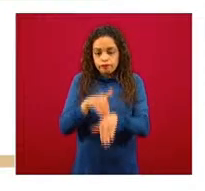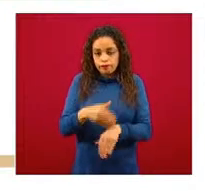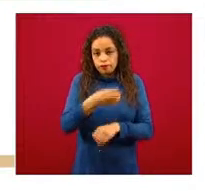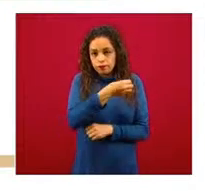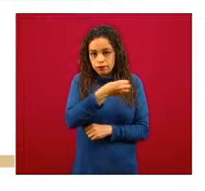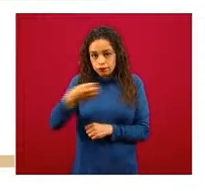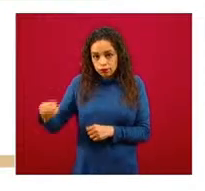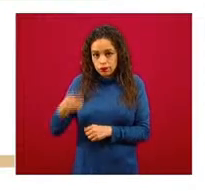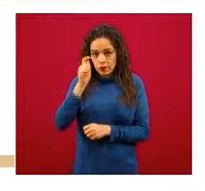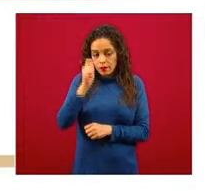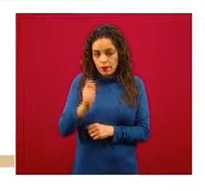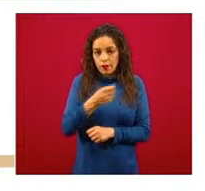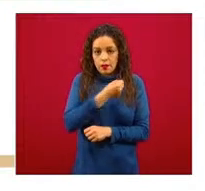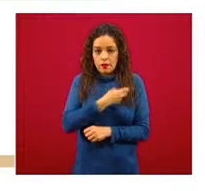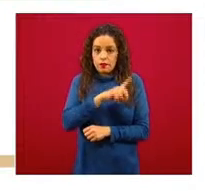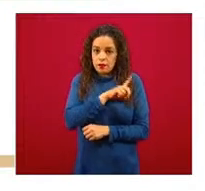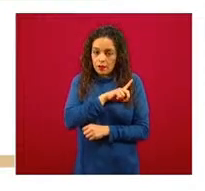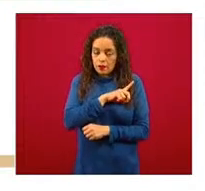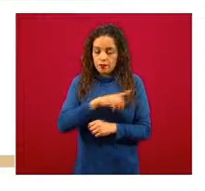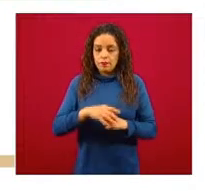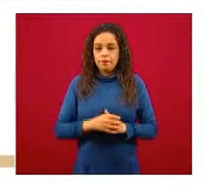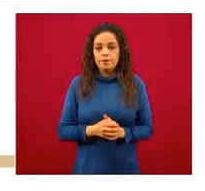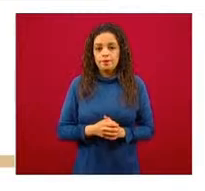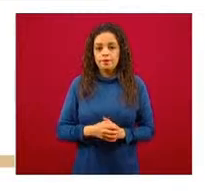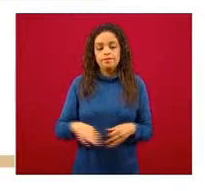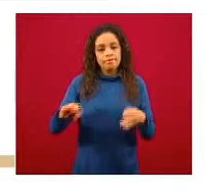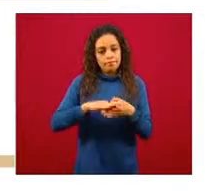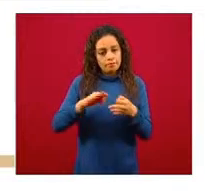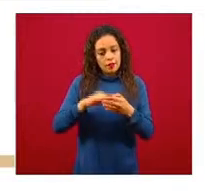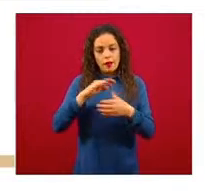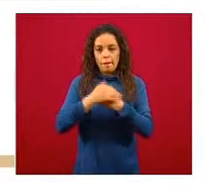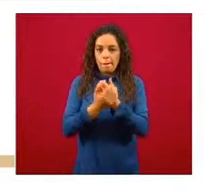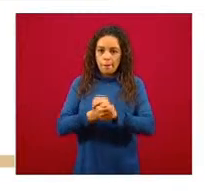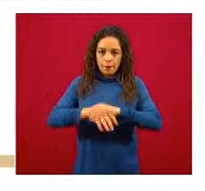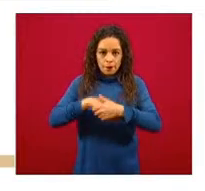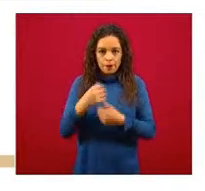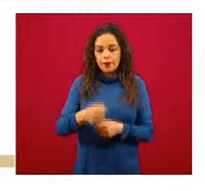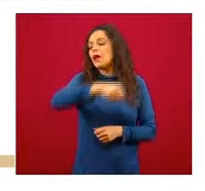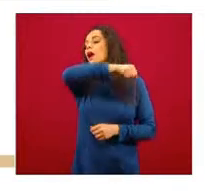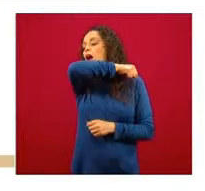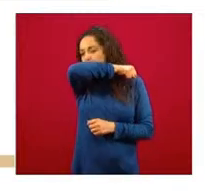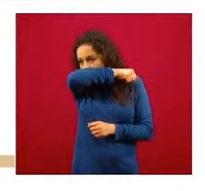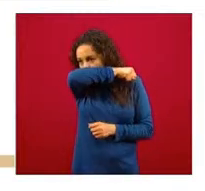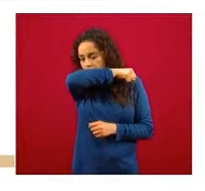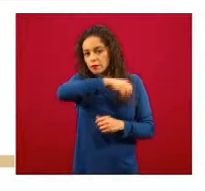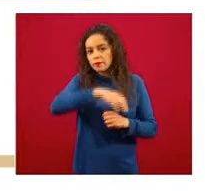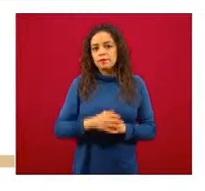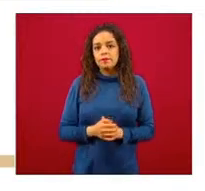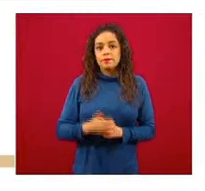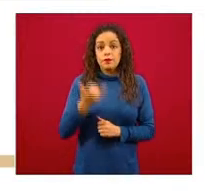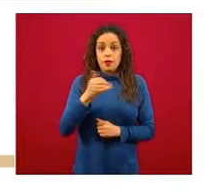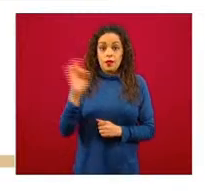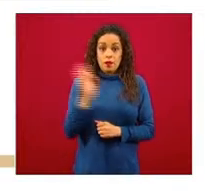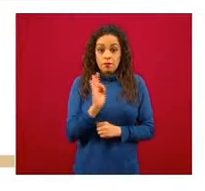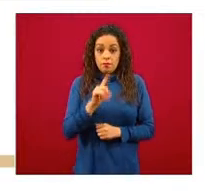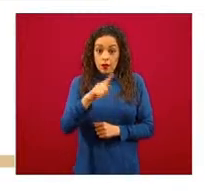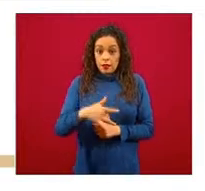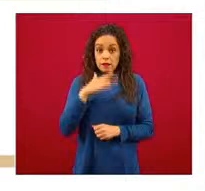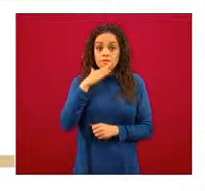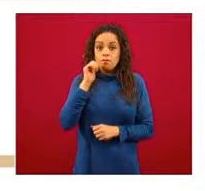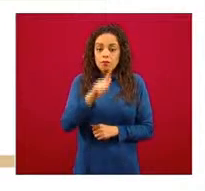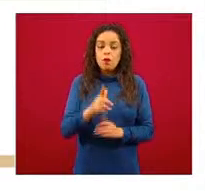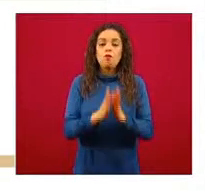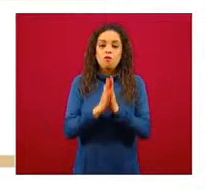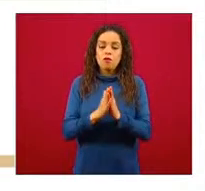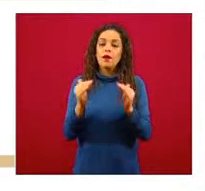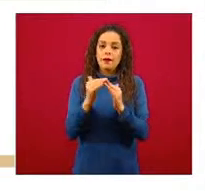the sanitation, hygiene, and health-related measures, the new etiquette,